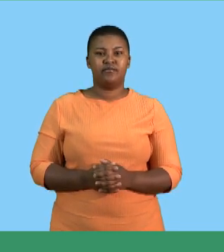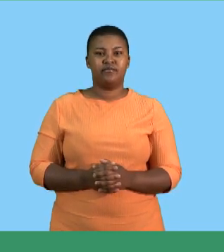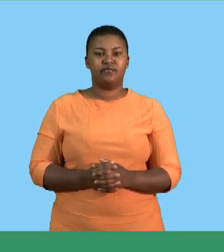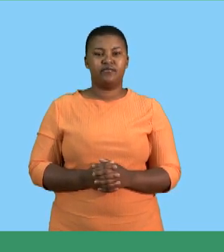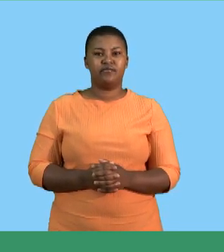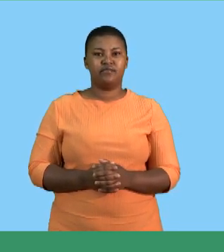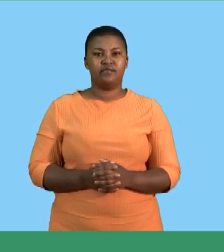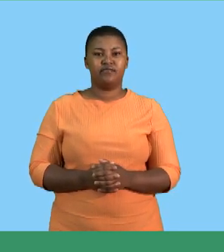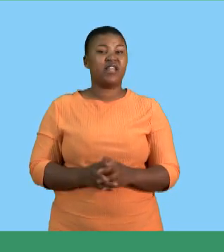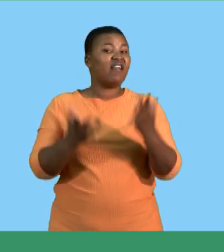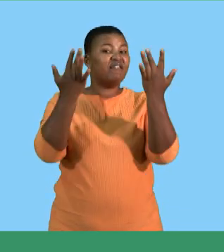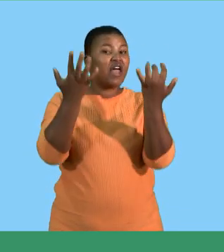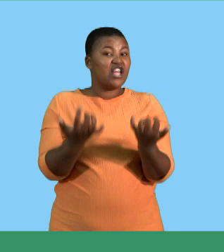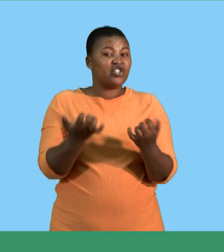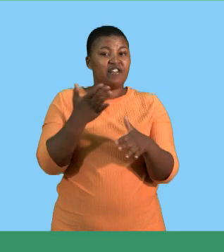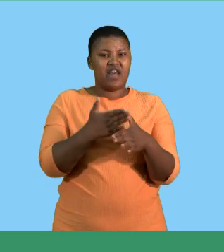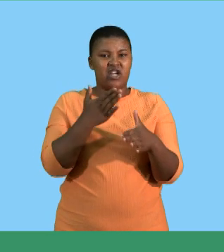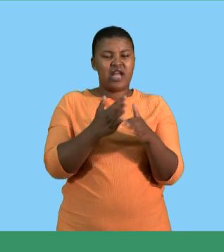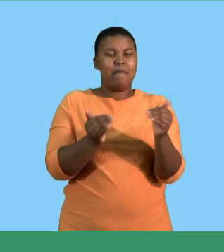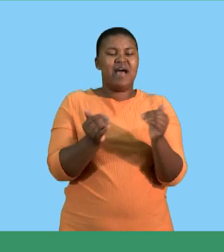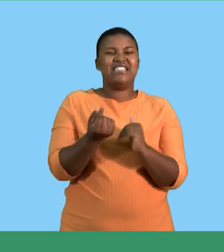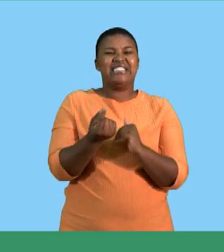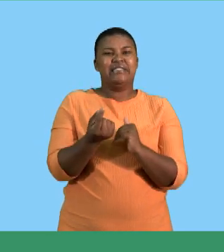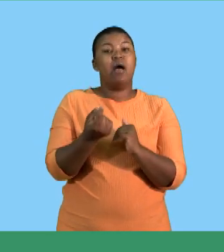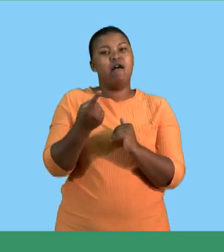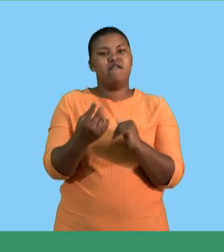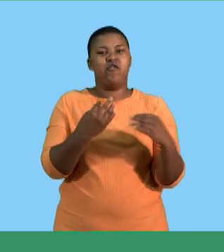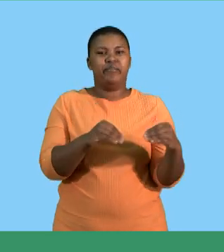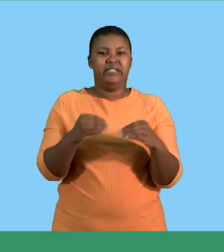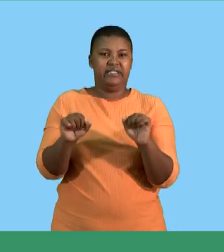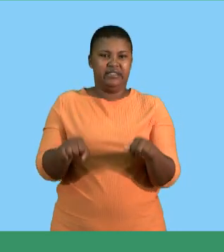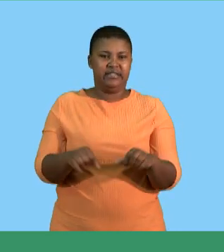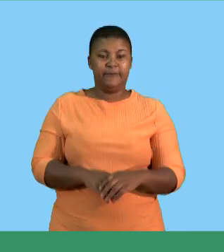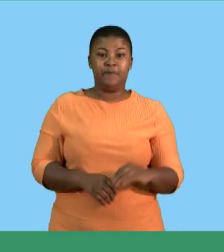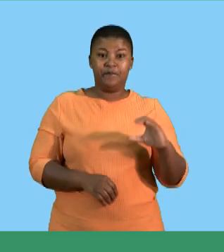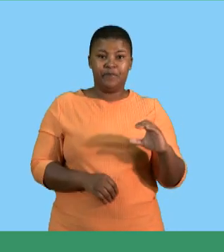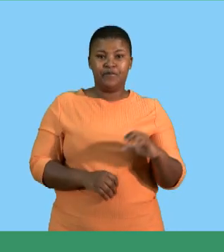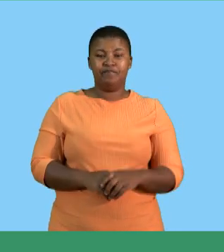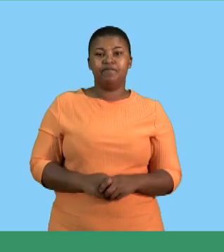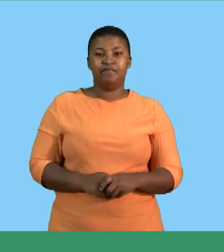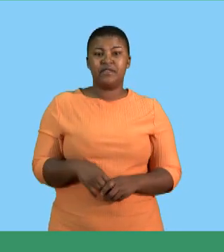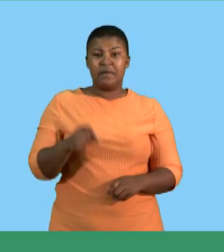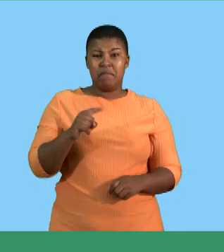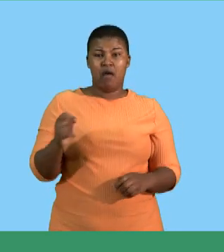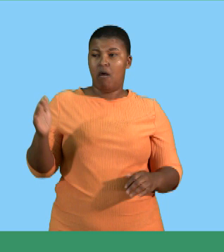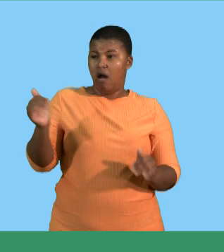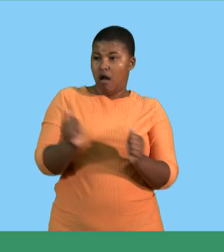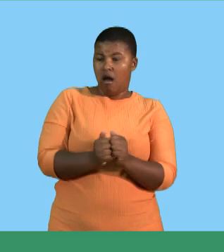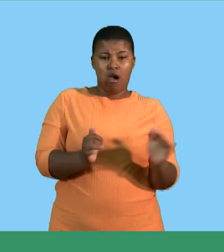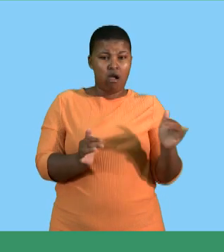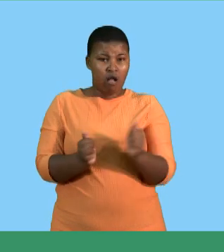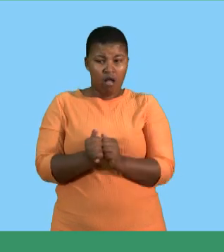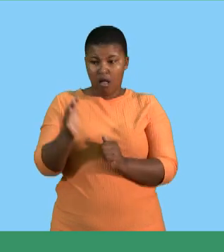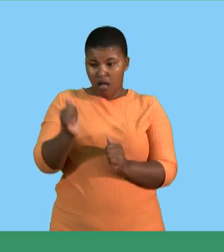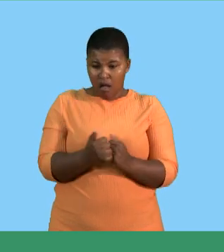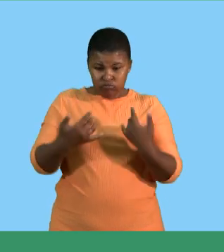so financial function, they manage the funds or the money of the business. C, coordination of all